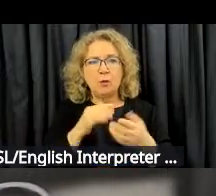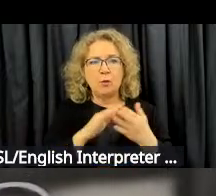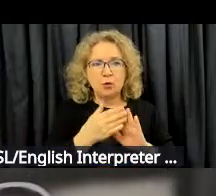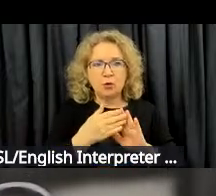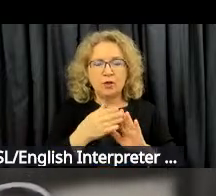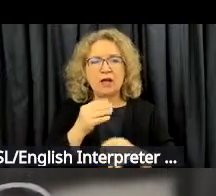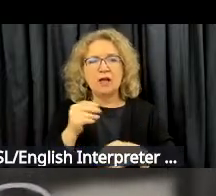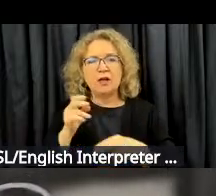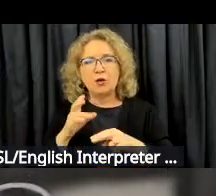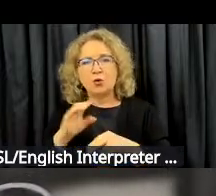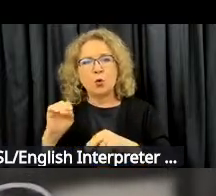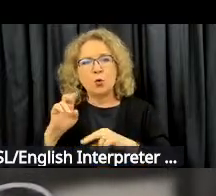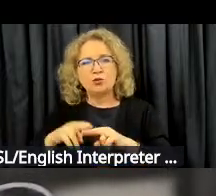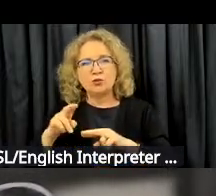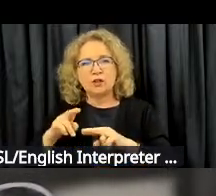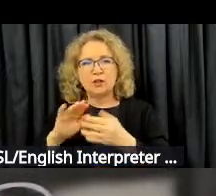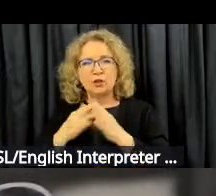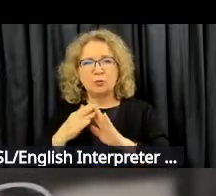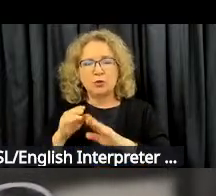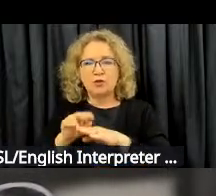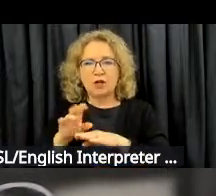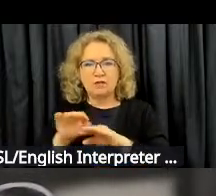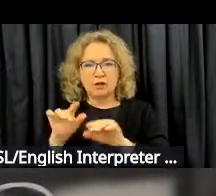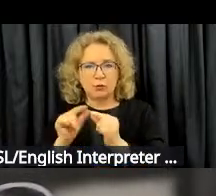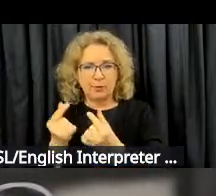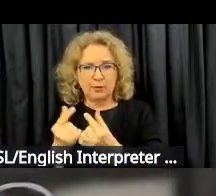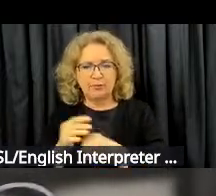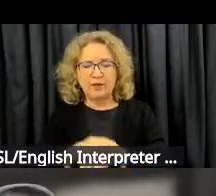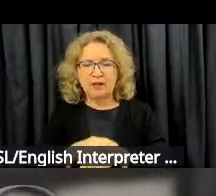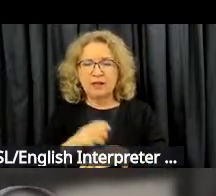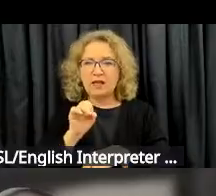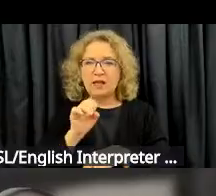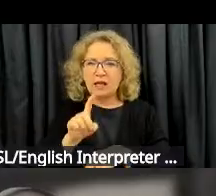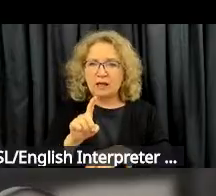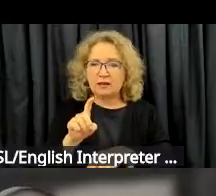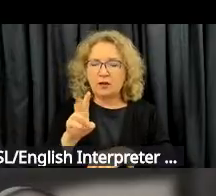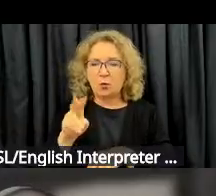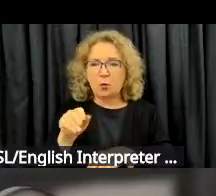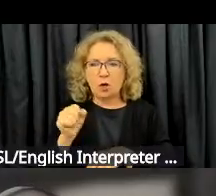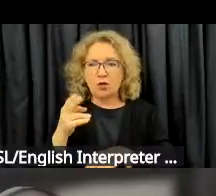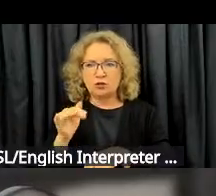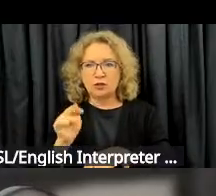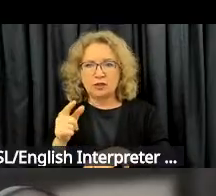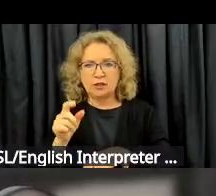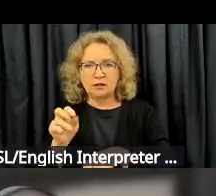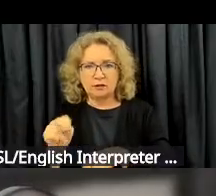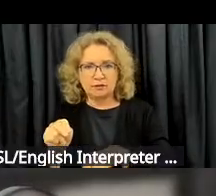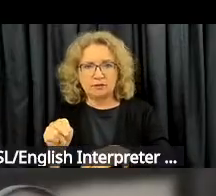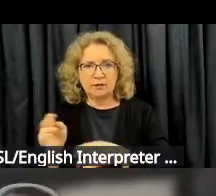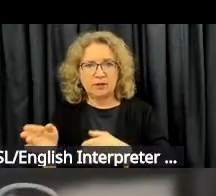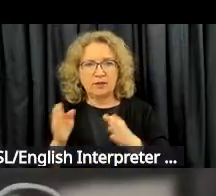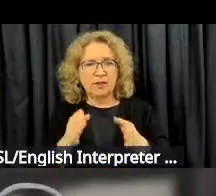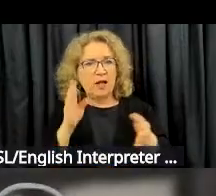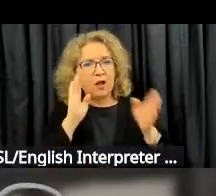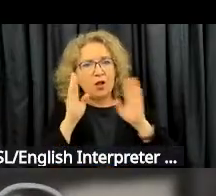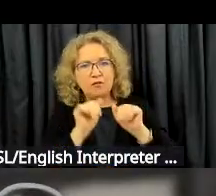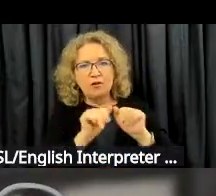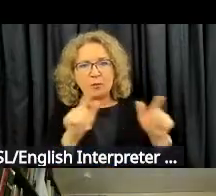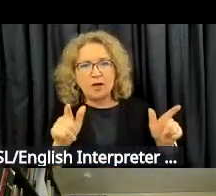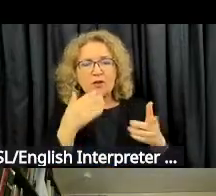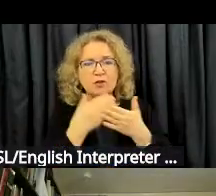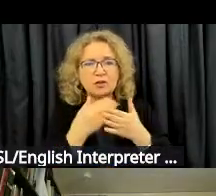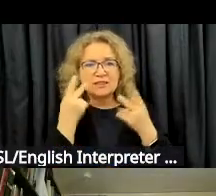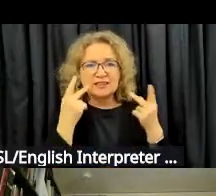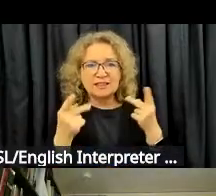Community Advisory Group. Ed Washington. Hello, everybody. Good to see you all.